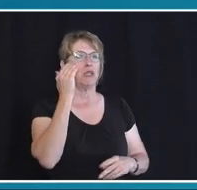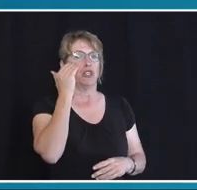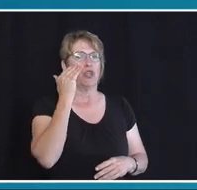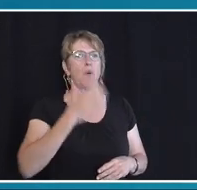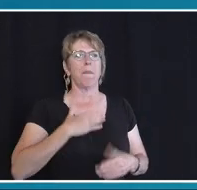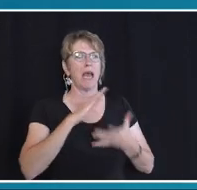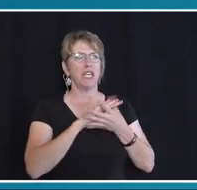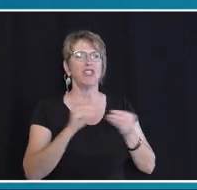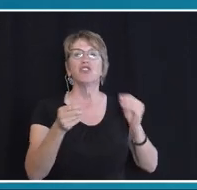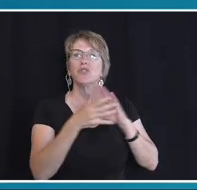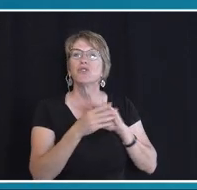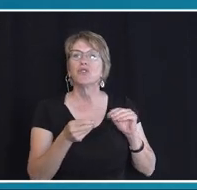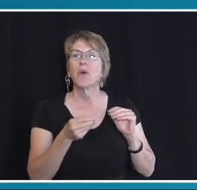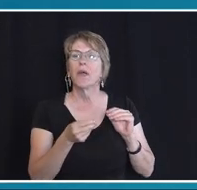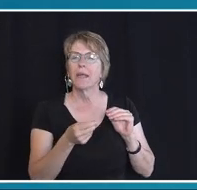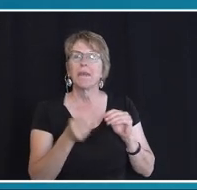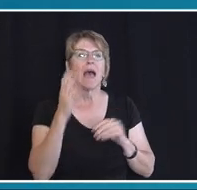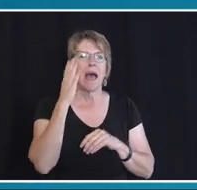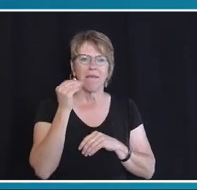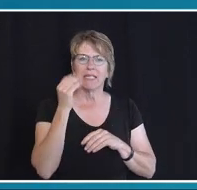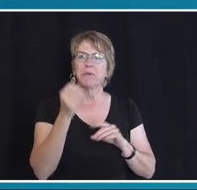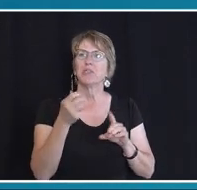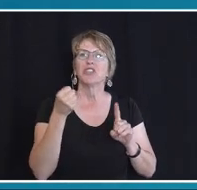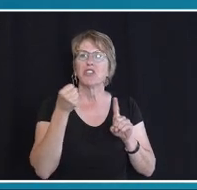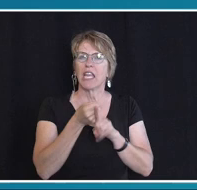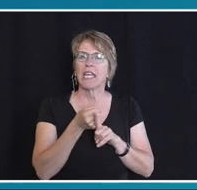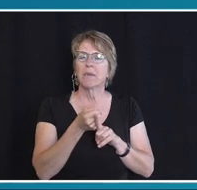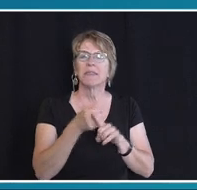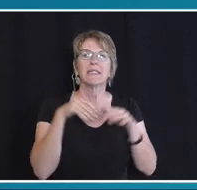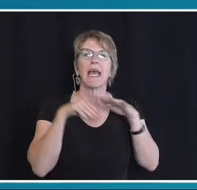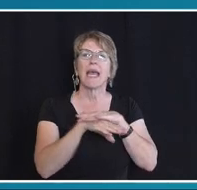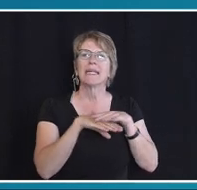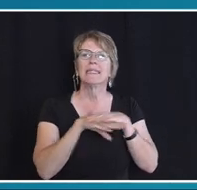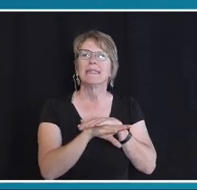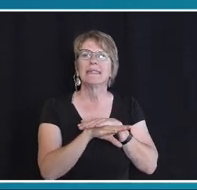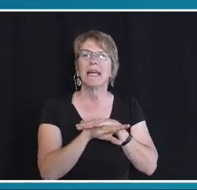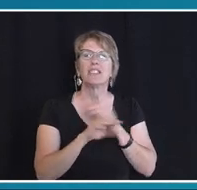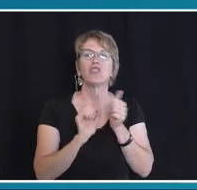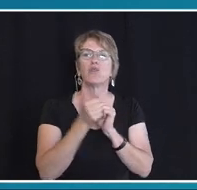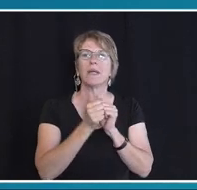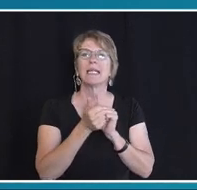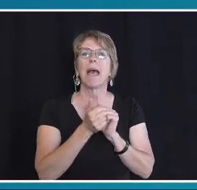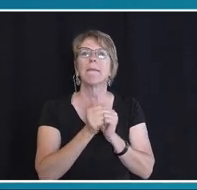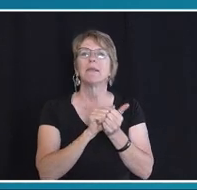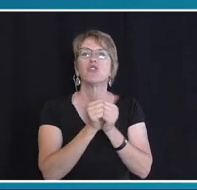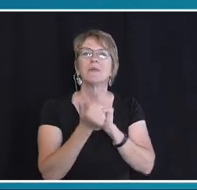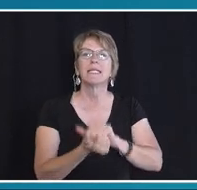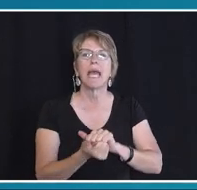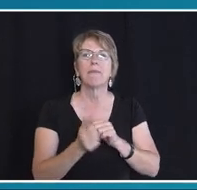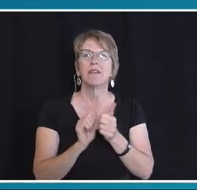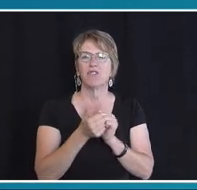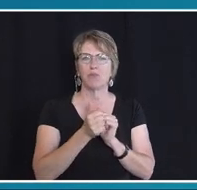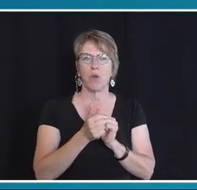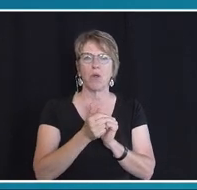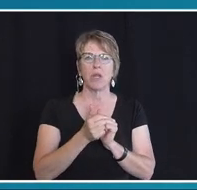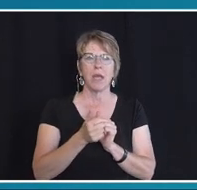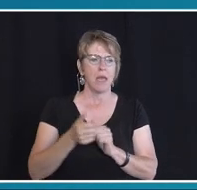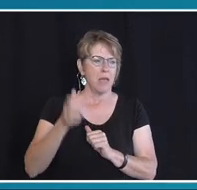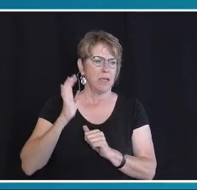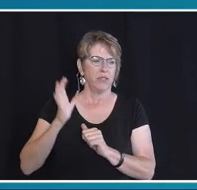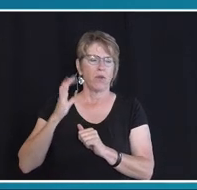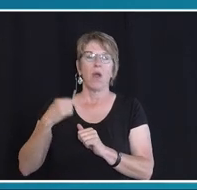you already know that I've experienced firsthand the impact that access to adaptive sports has on athletes. Since becoming an amputee